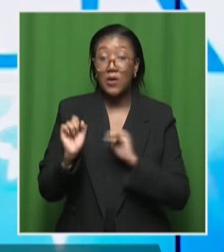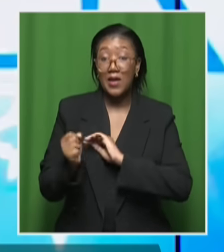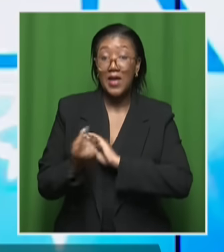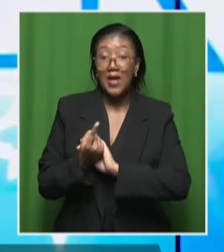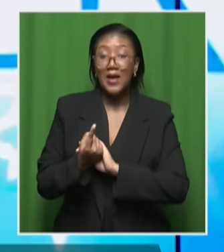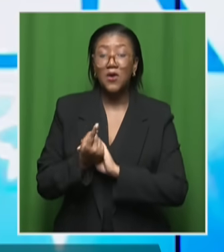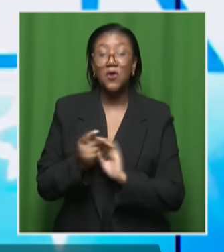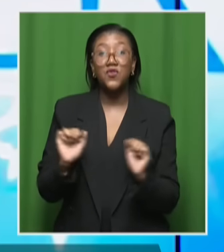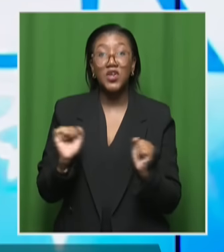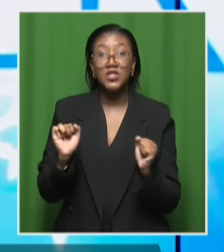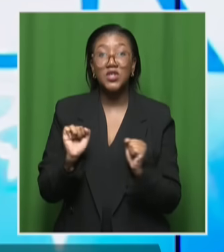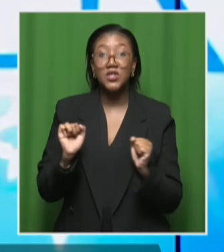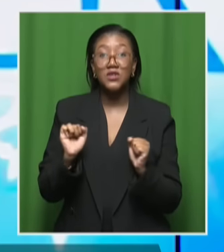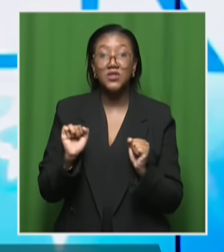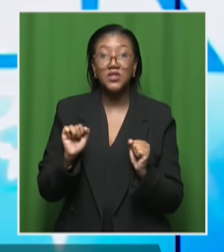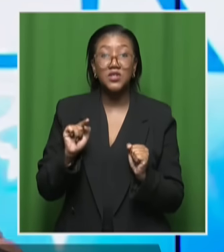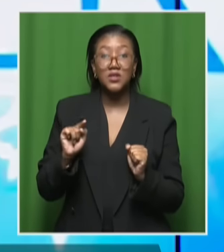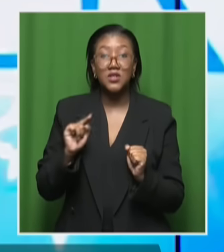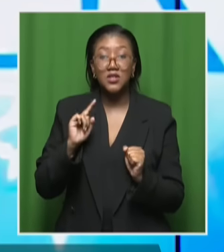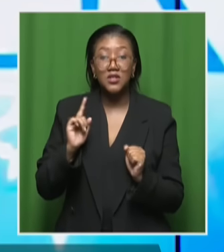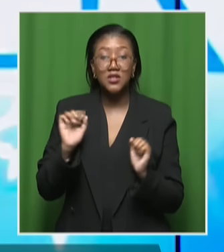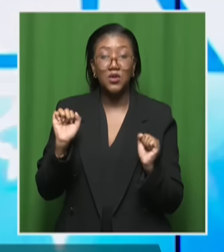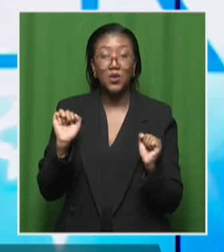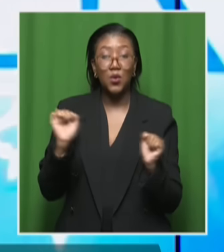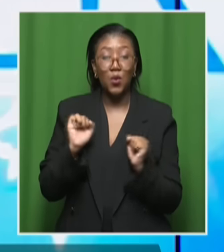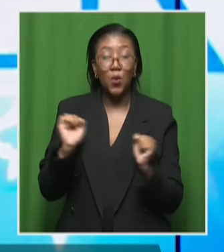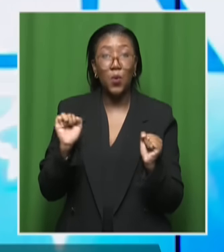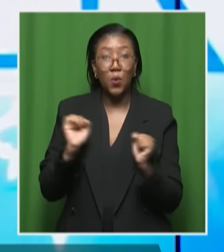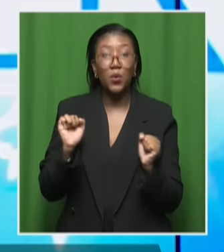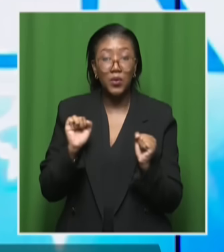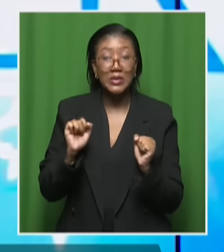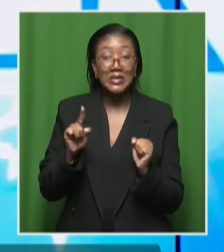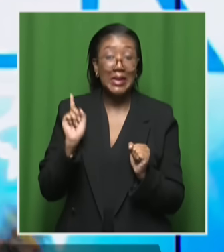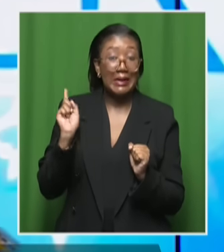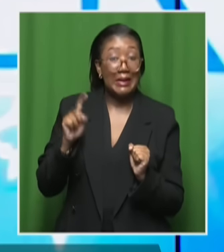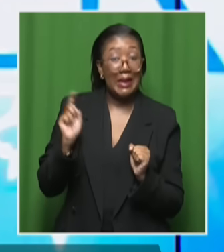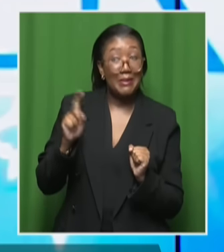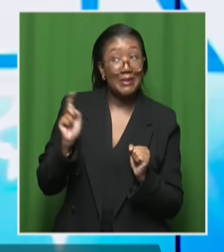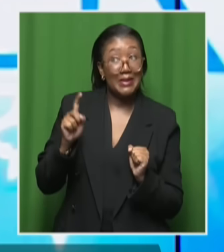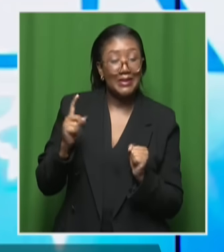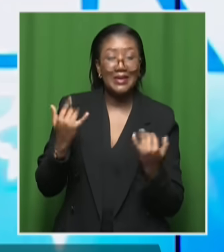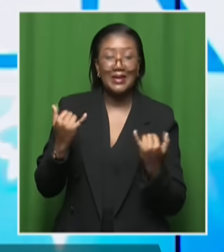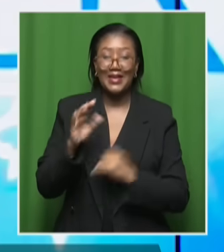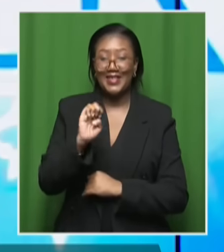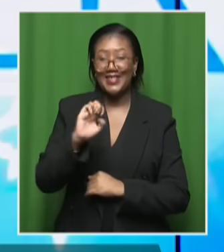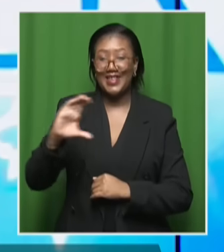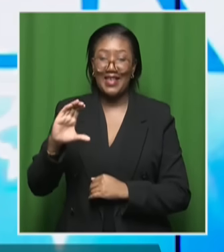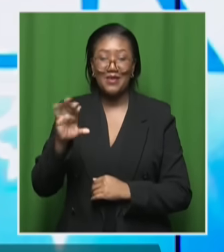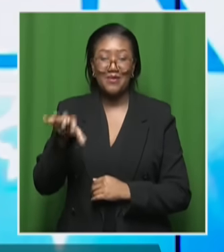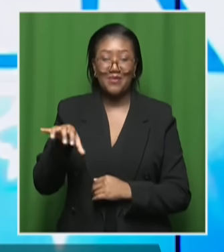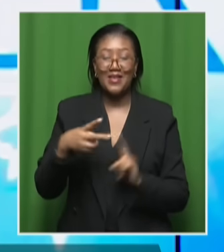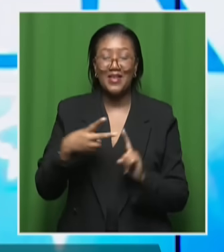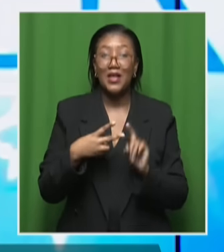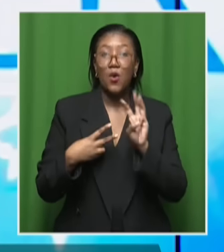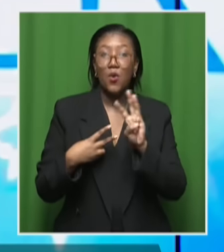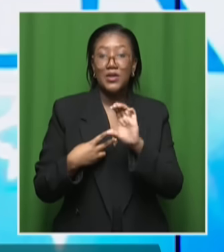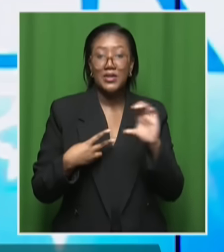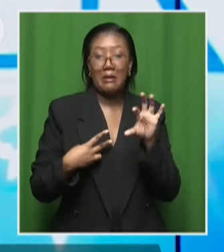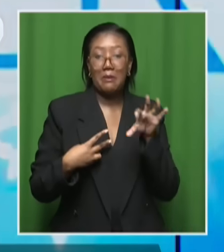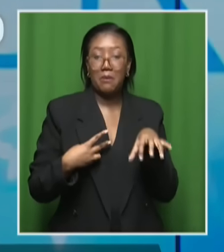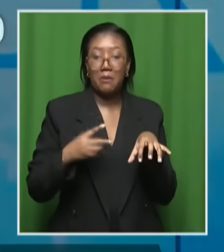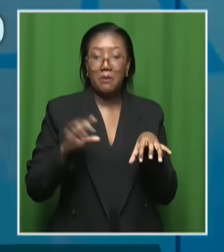we do have the first cold front that is sitting over the interior of Western Cape, bringing isolated showers for today over Western Cape to some